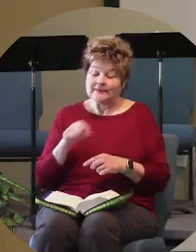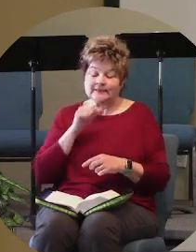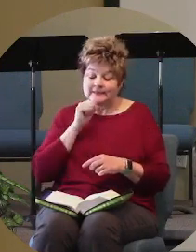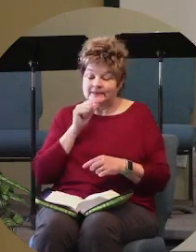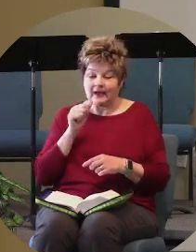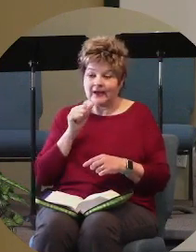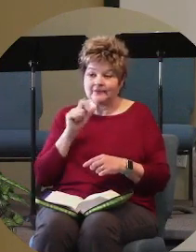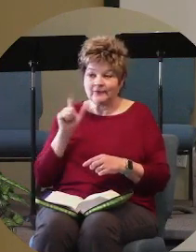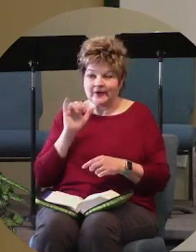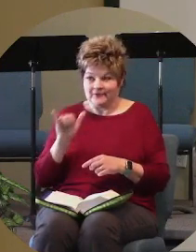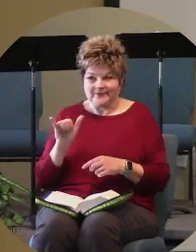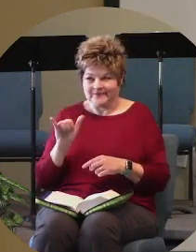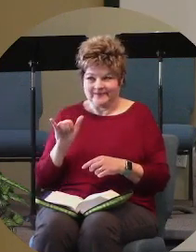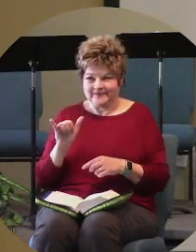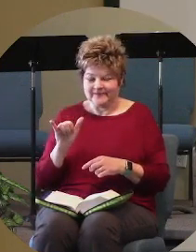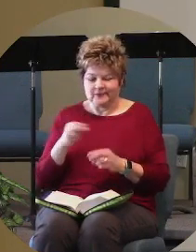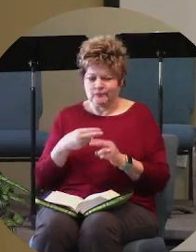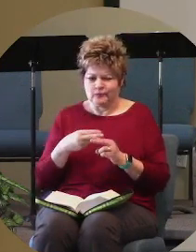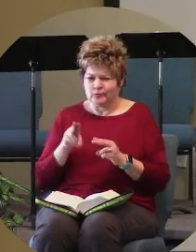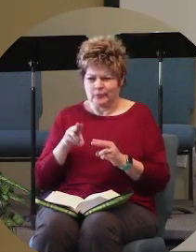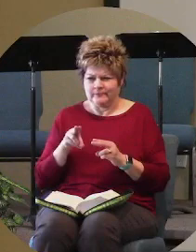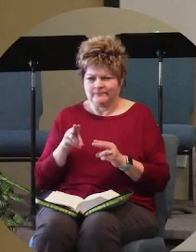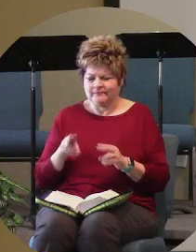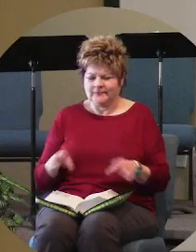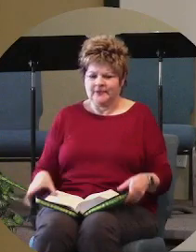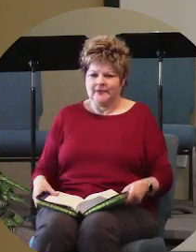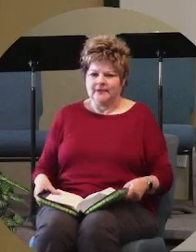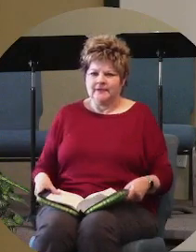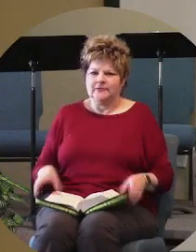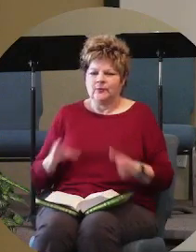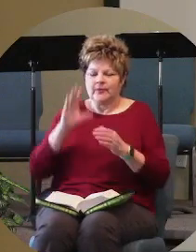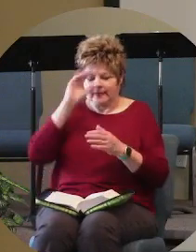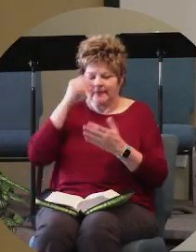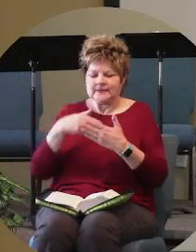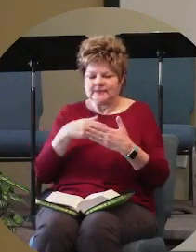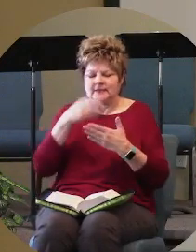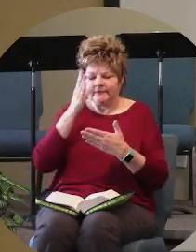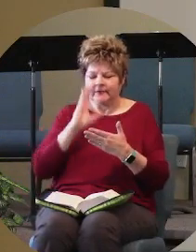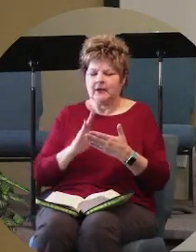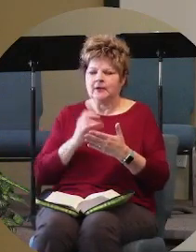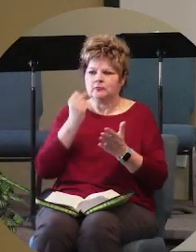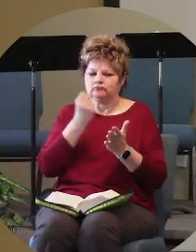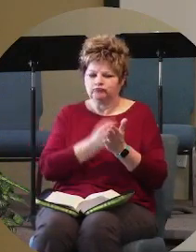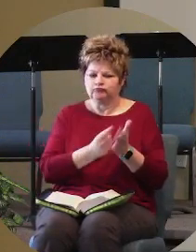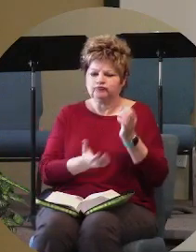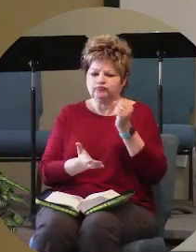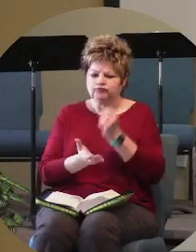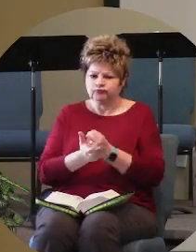I mean, the Son of God was nailed to a cross.